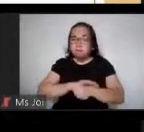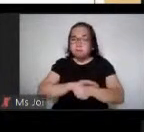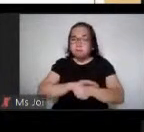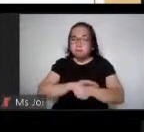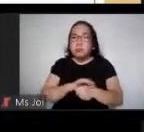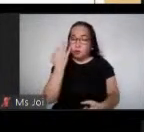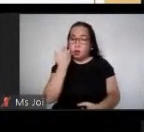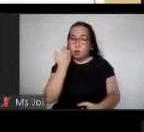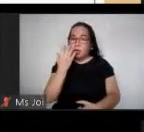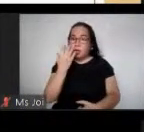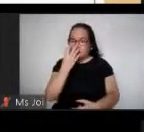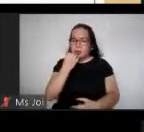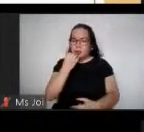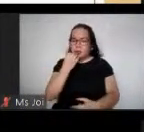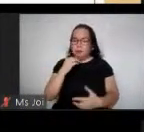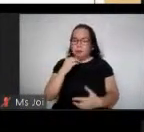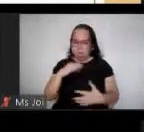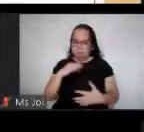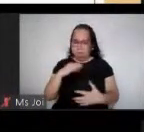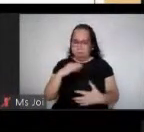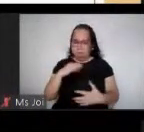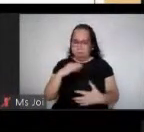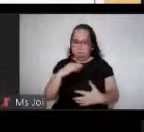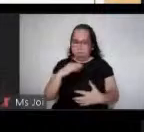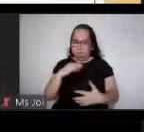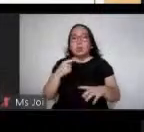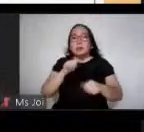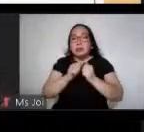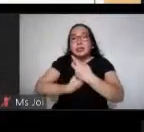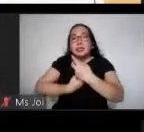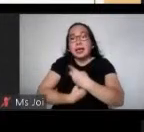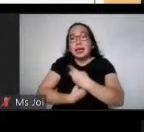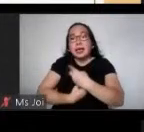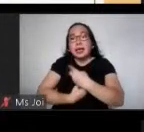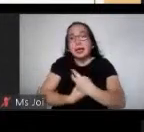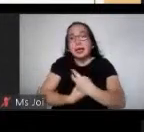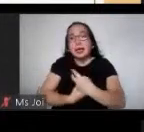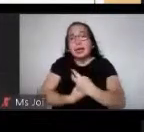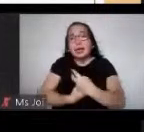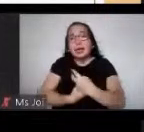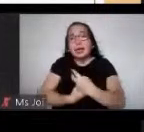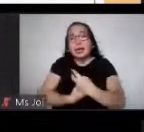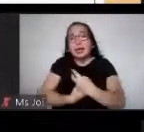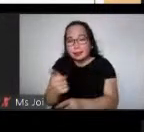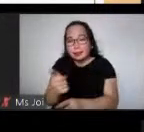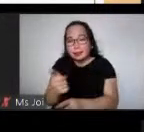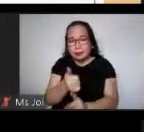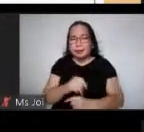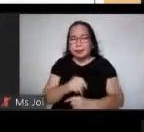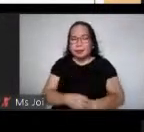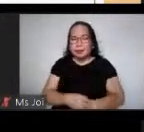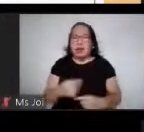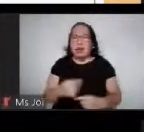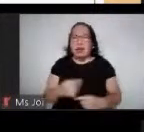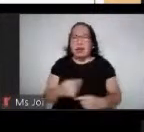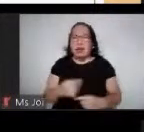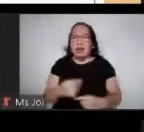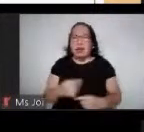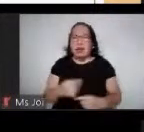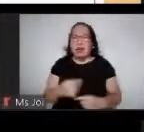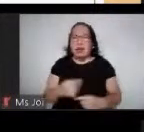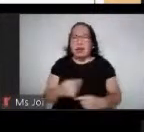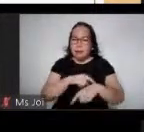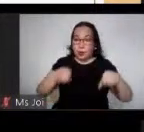important of care. So, of course, may time. Pero dapat din,